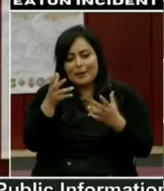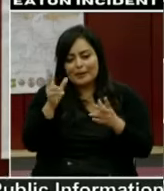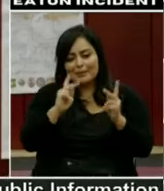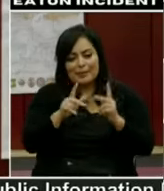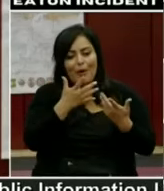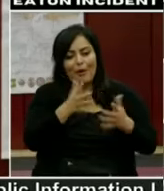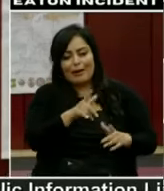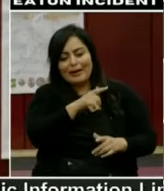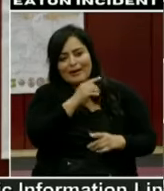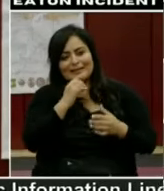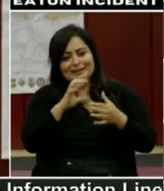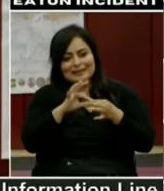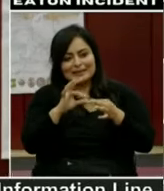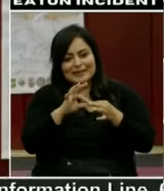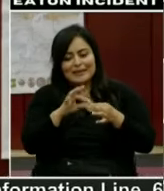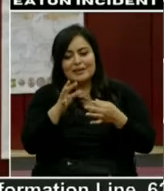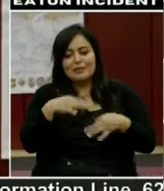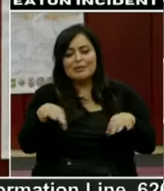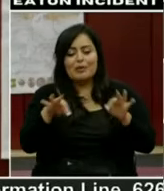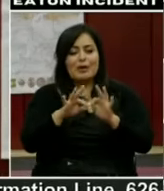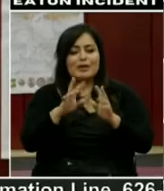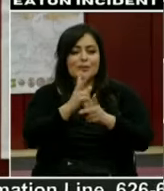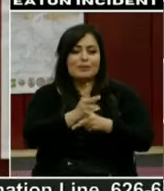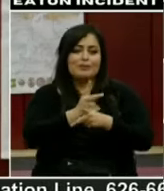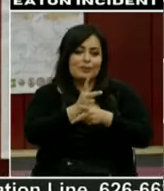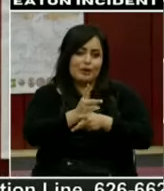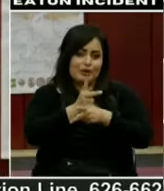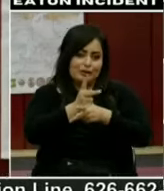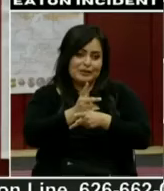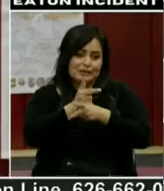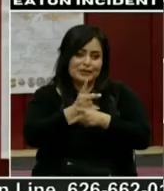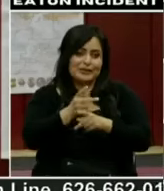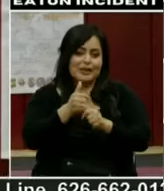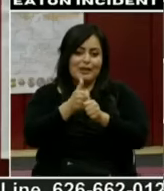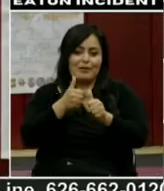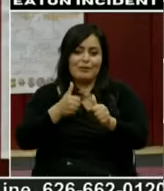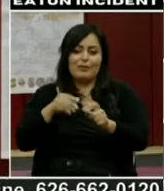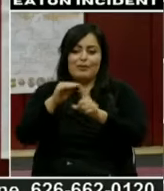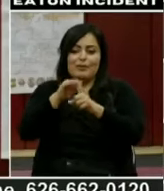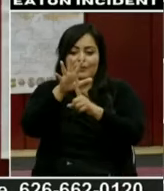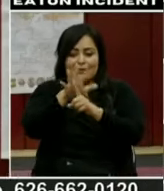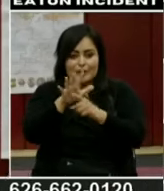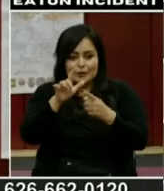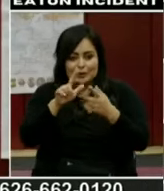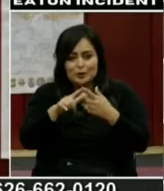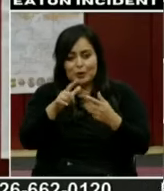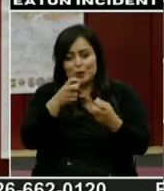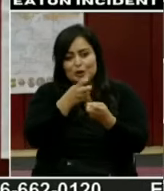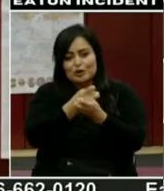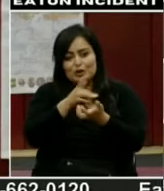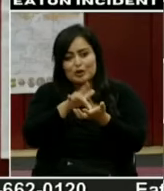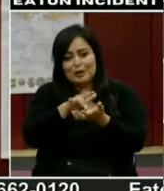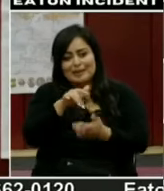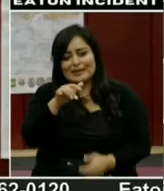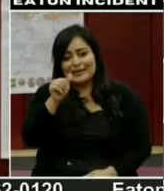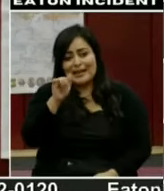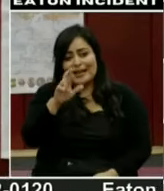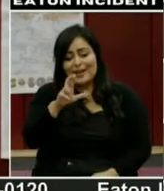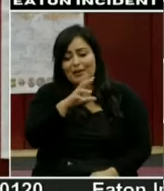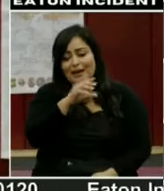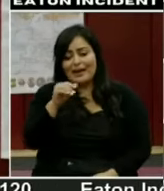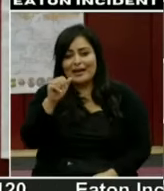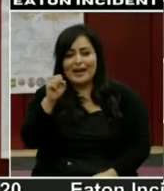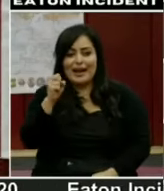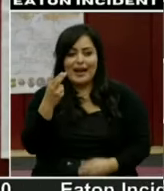said, about the importance of taking precautions to reduce exposure to poor air quality and toxic ash. The Pasadena Public Health